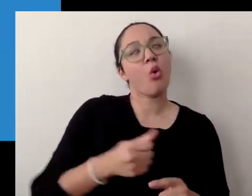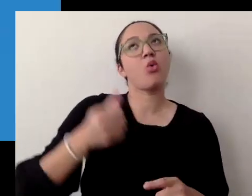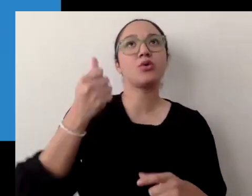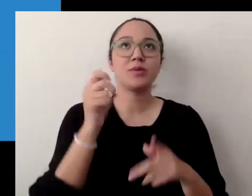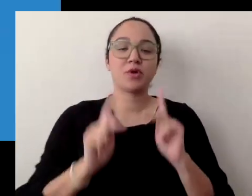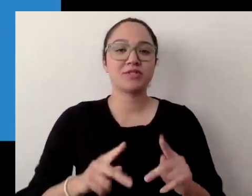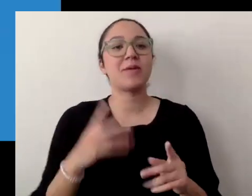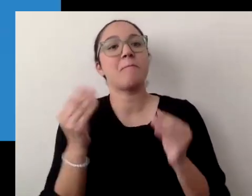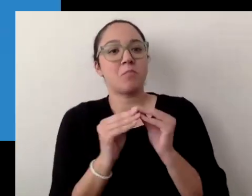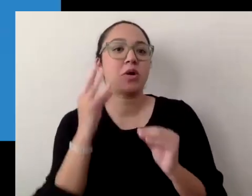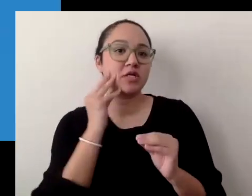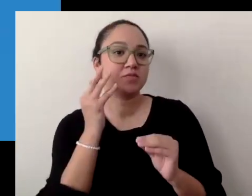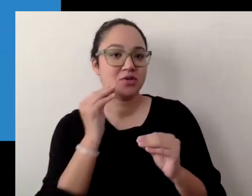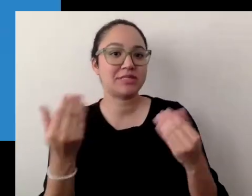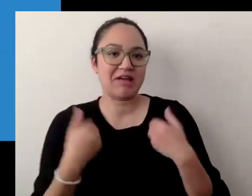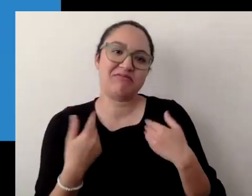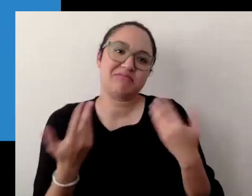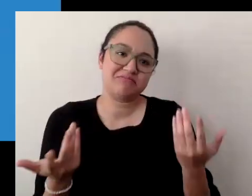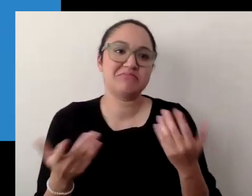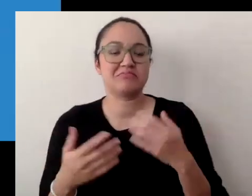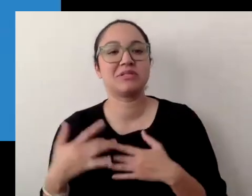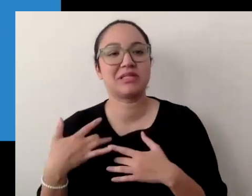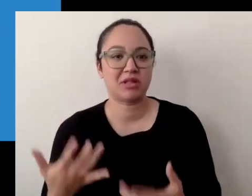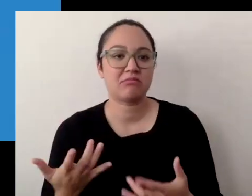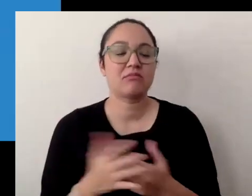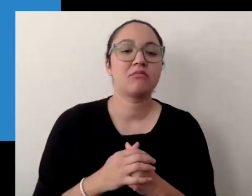the more years of experience they have interpreting.